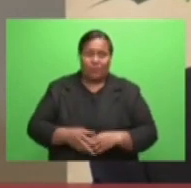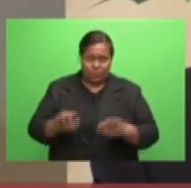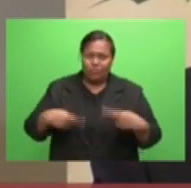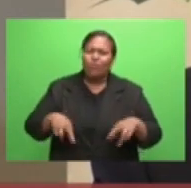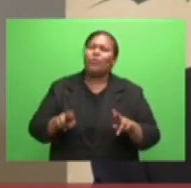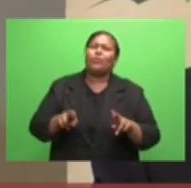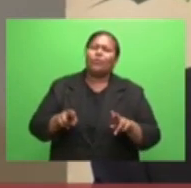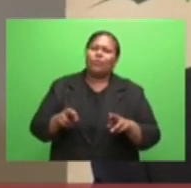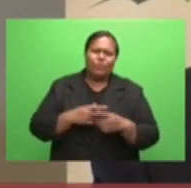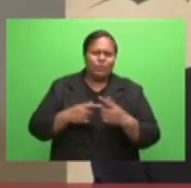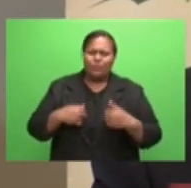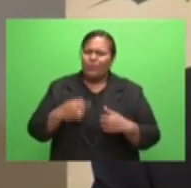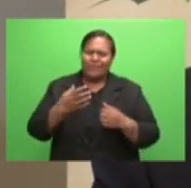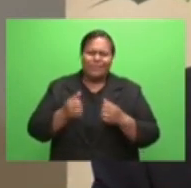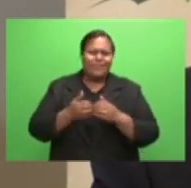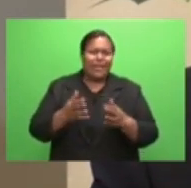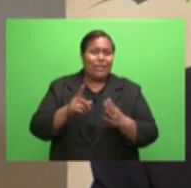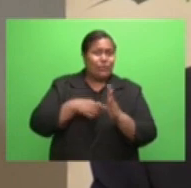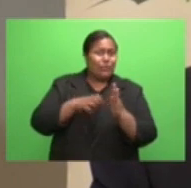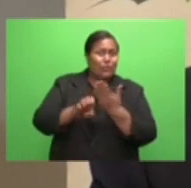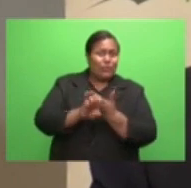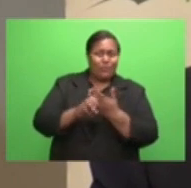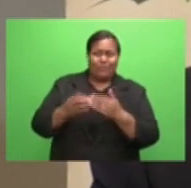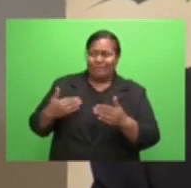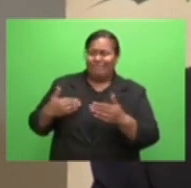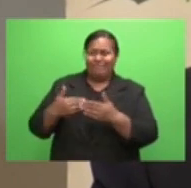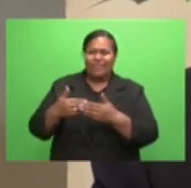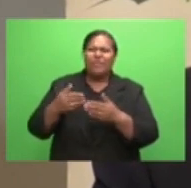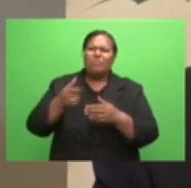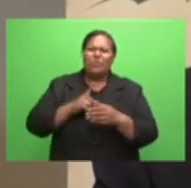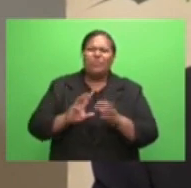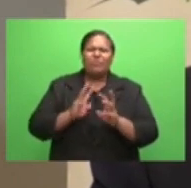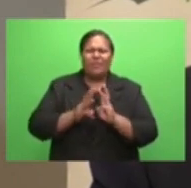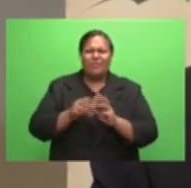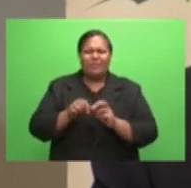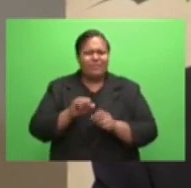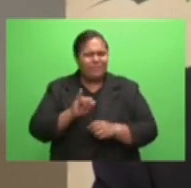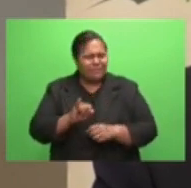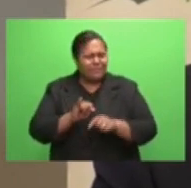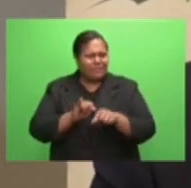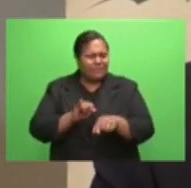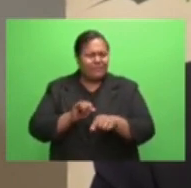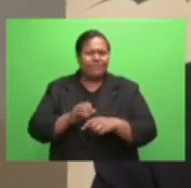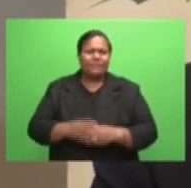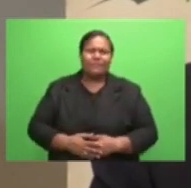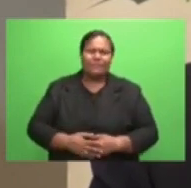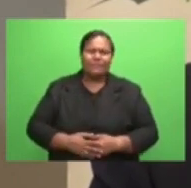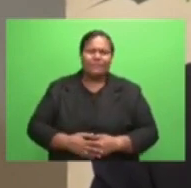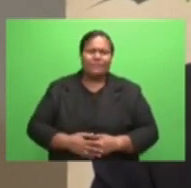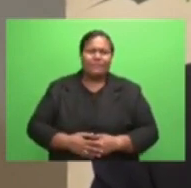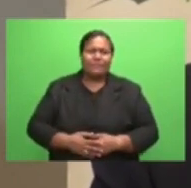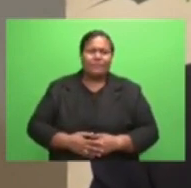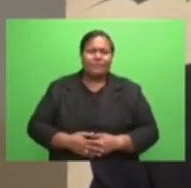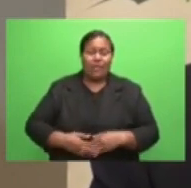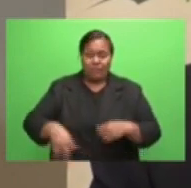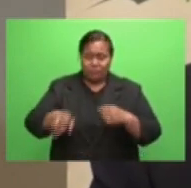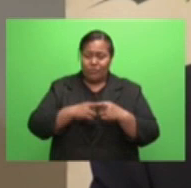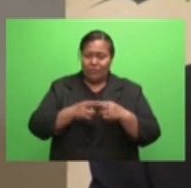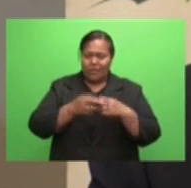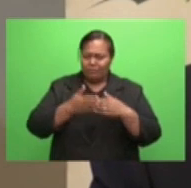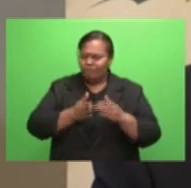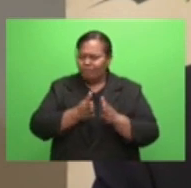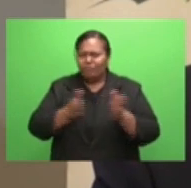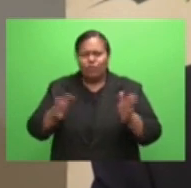June because we'd made a decision going forward that rehabilitations will take place between June and October every